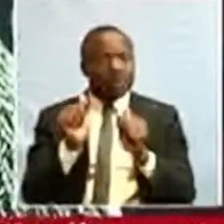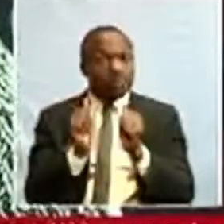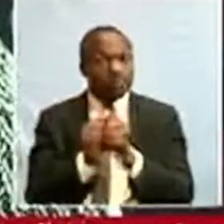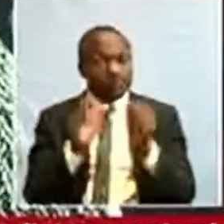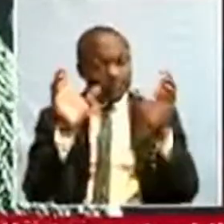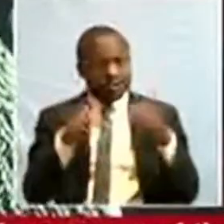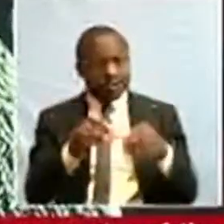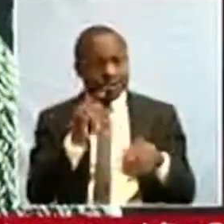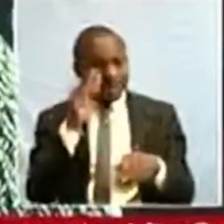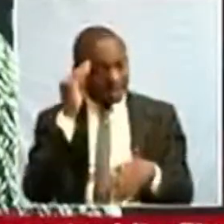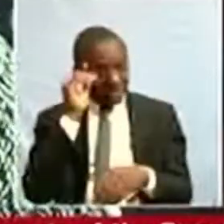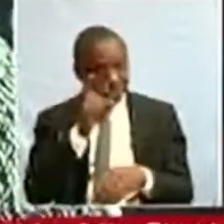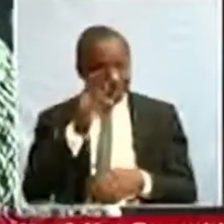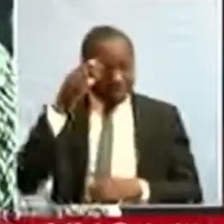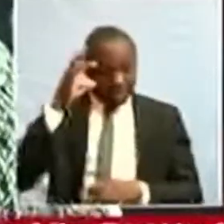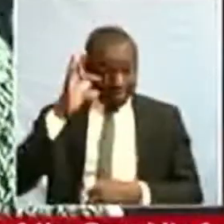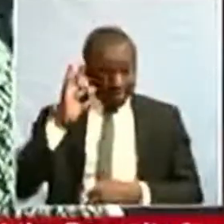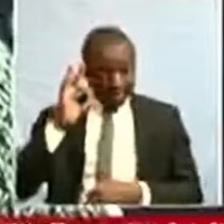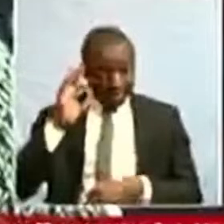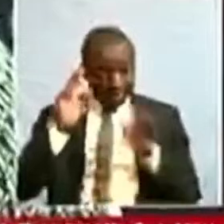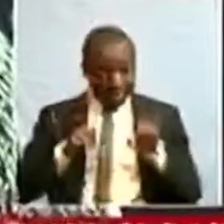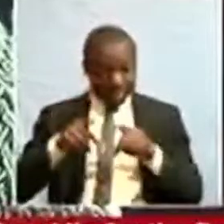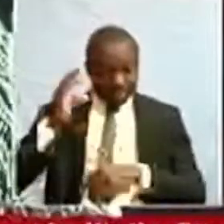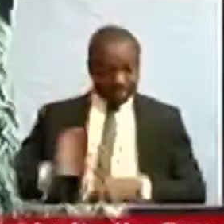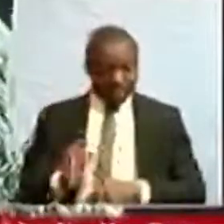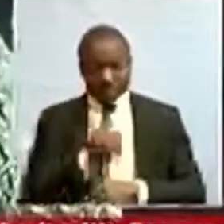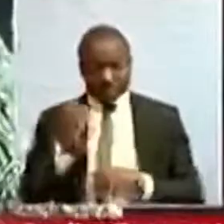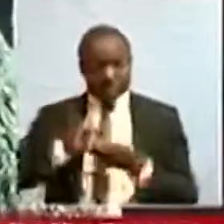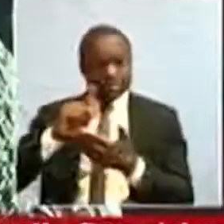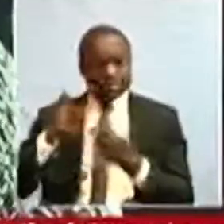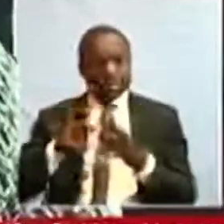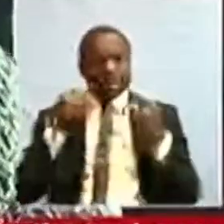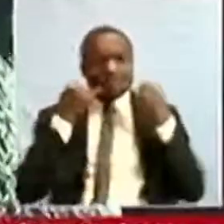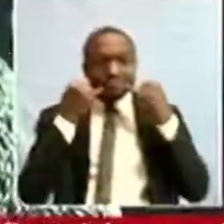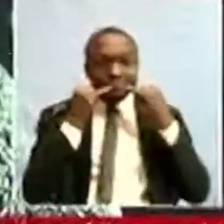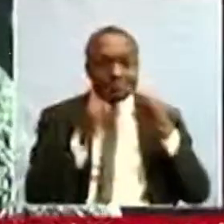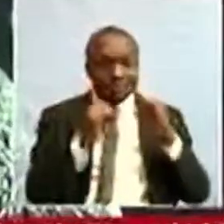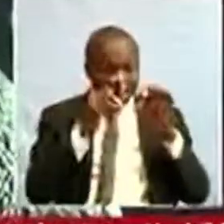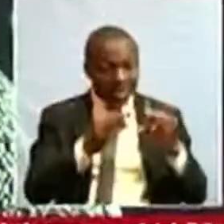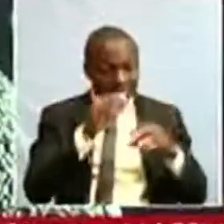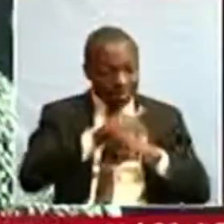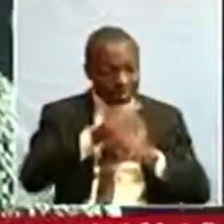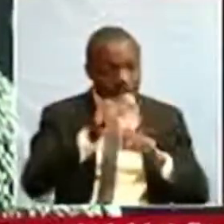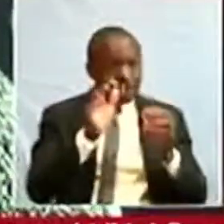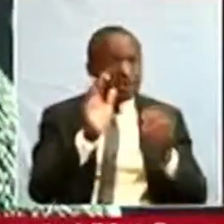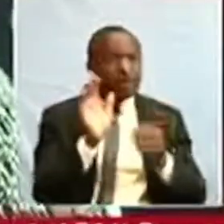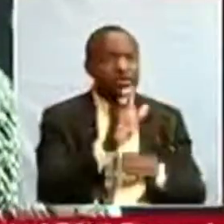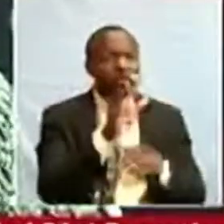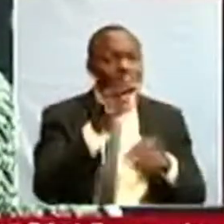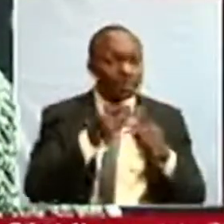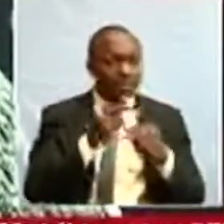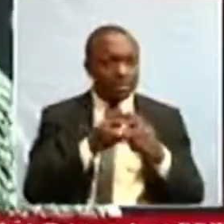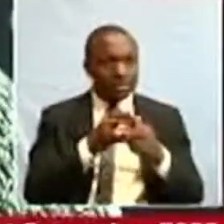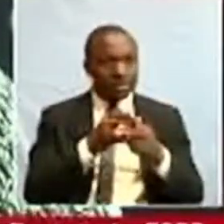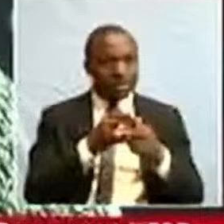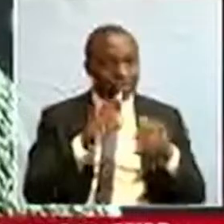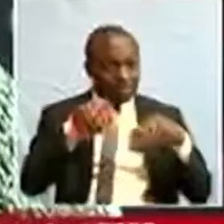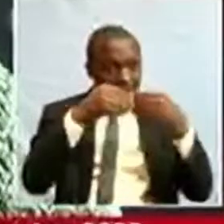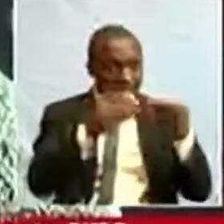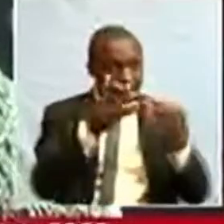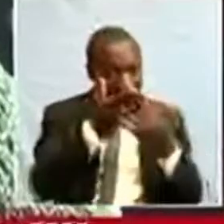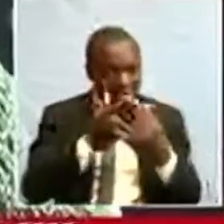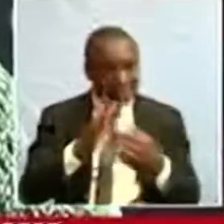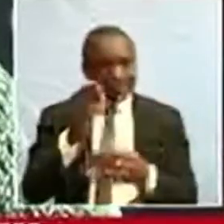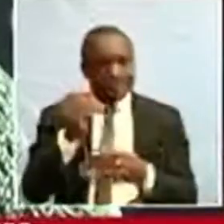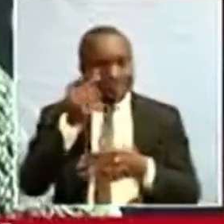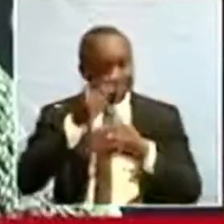know that this person is a beneficiary of another program. Then they tell them that if you register your name, we give you, they share the monies, and that is